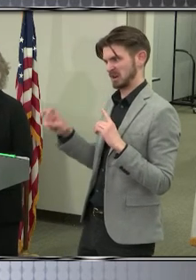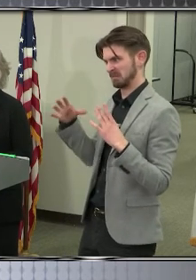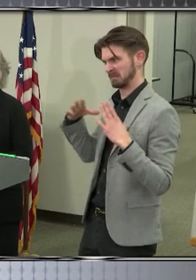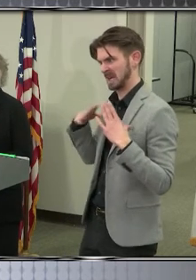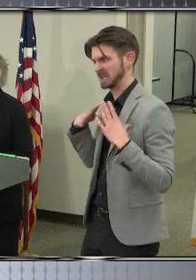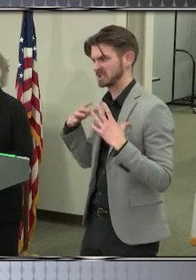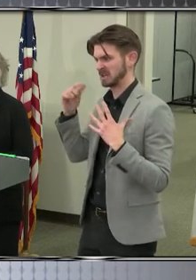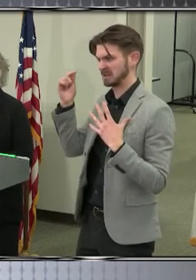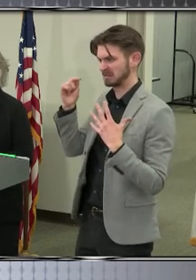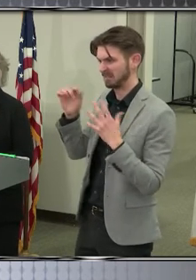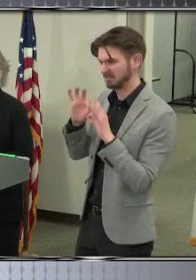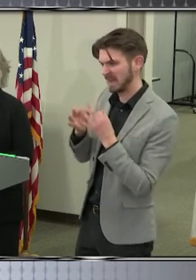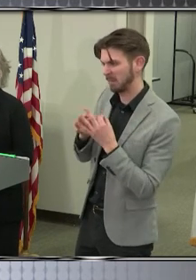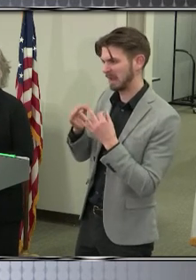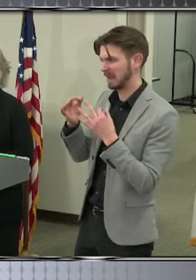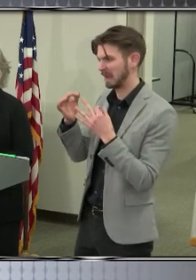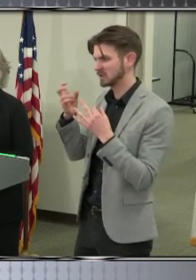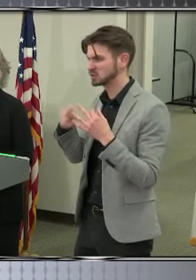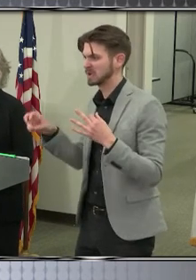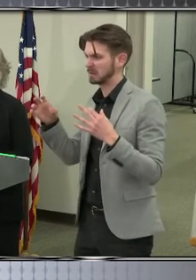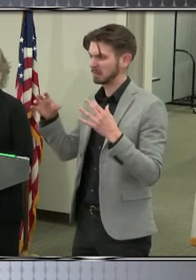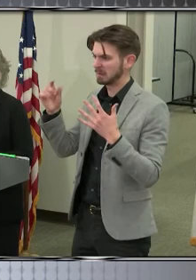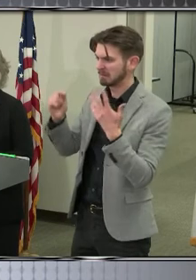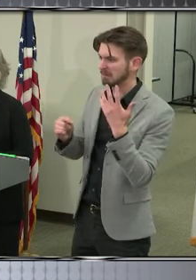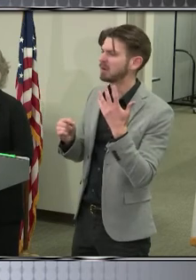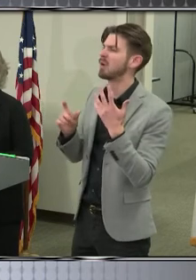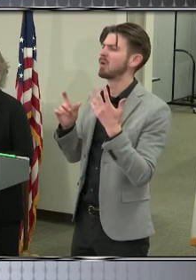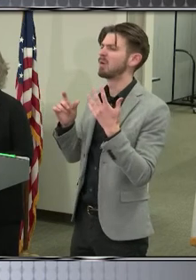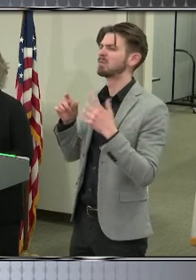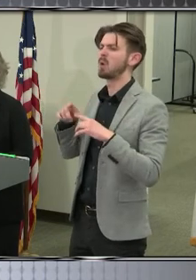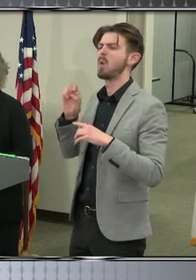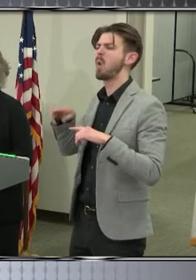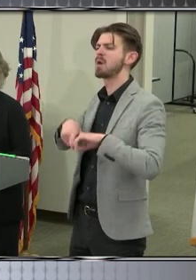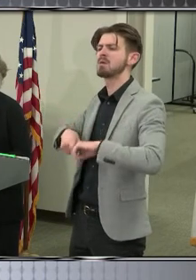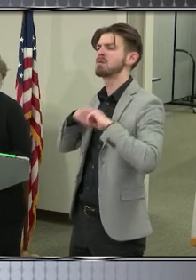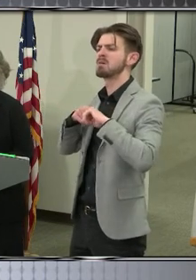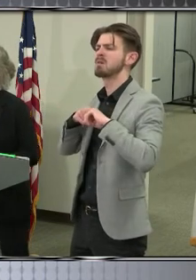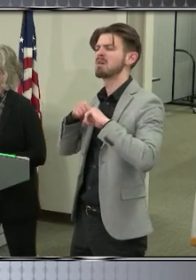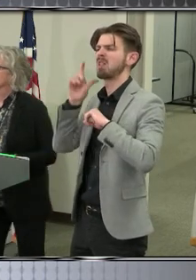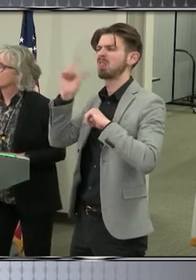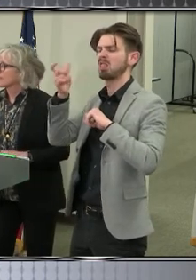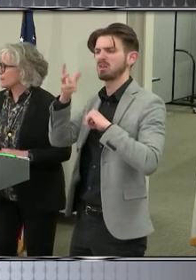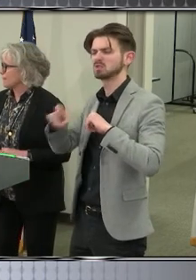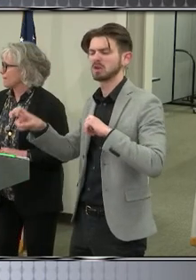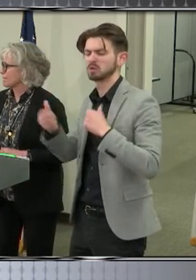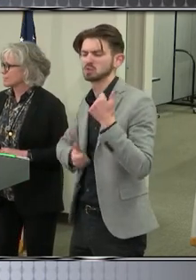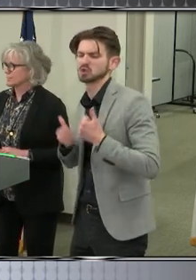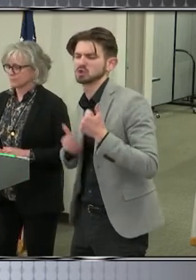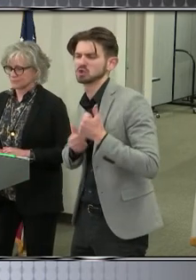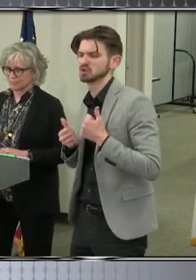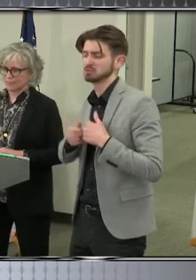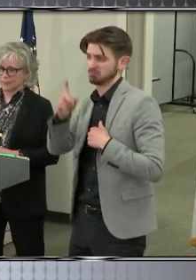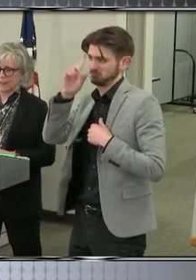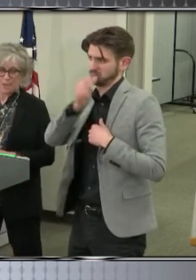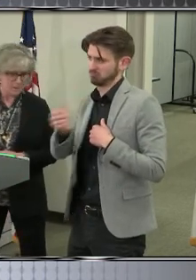Or perhaps we can rearrange my travel plans. And this one might be for Mayor Southers.